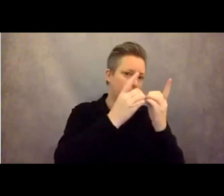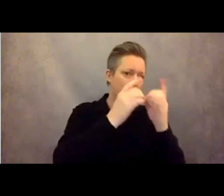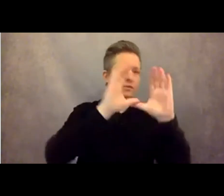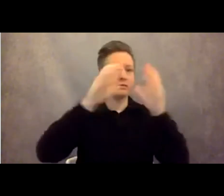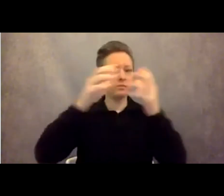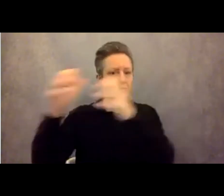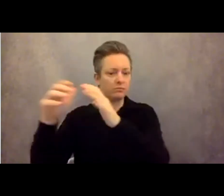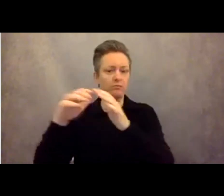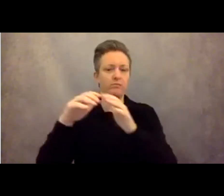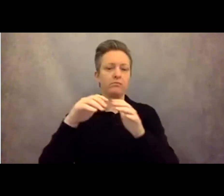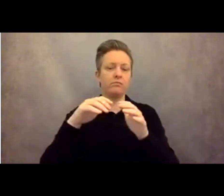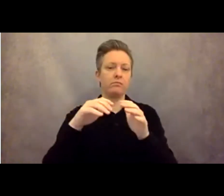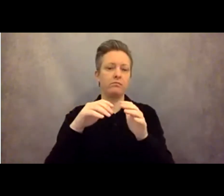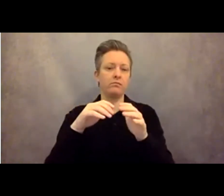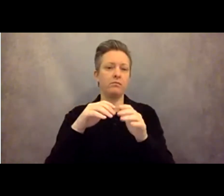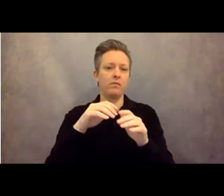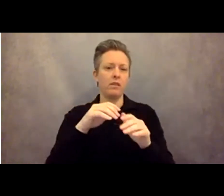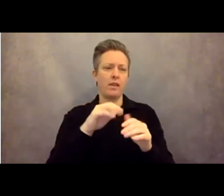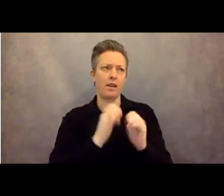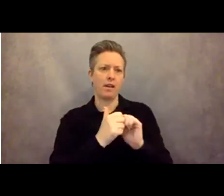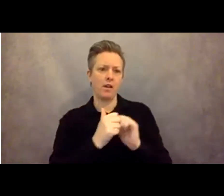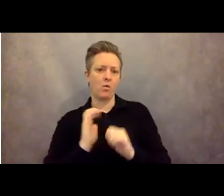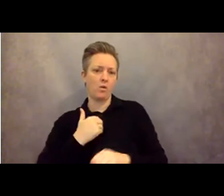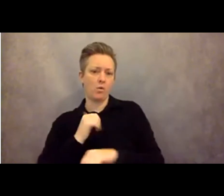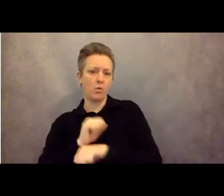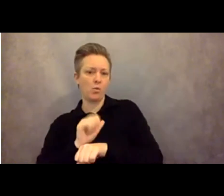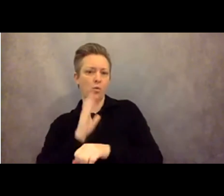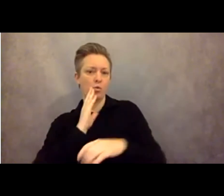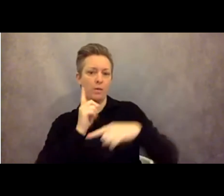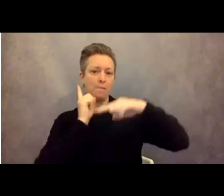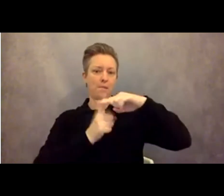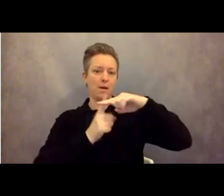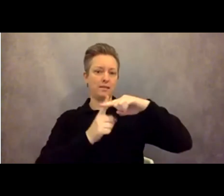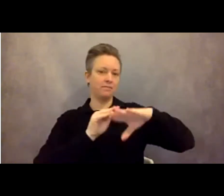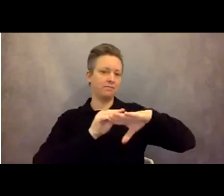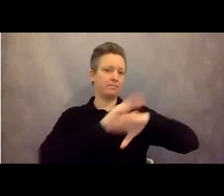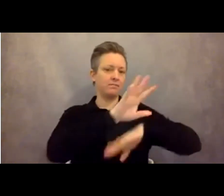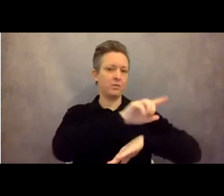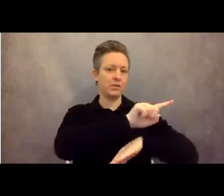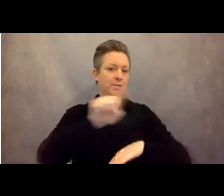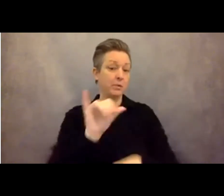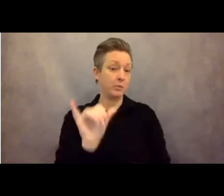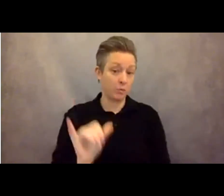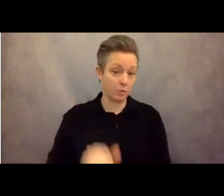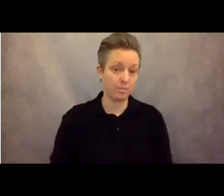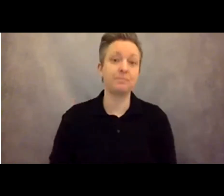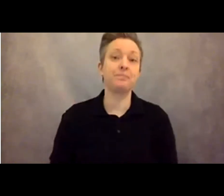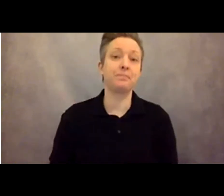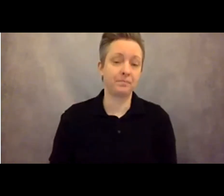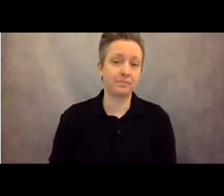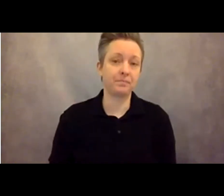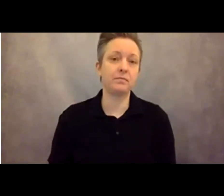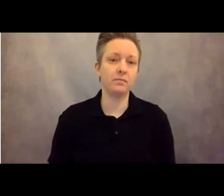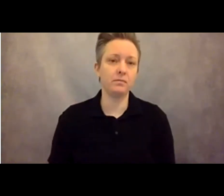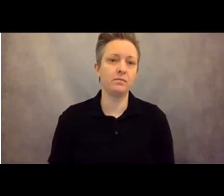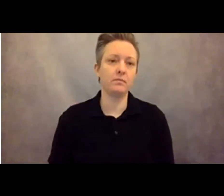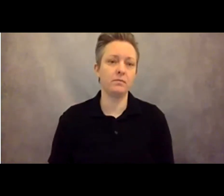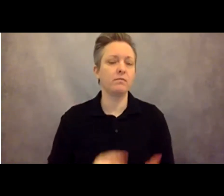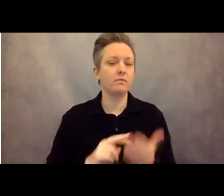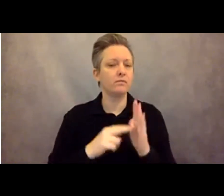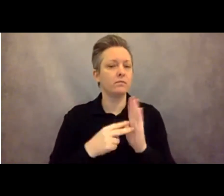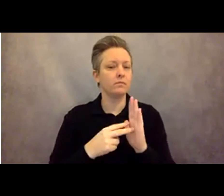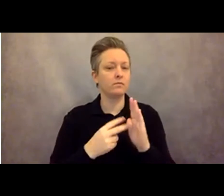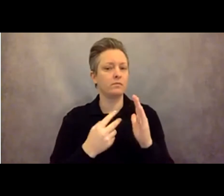will positively impact them as well. Part of that meeting them where they are, or meeting them where they're at,